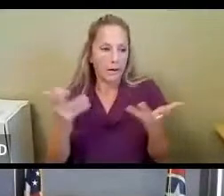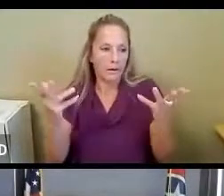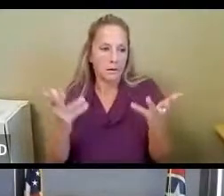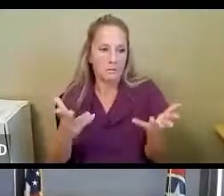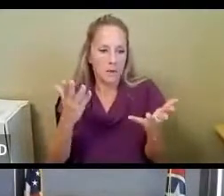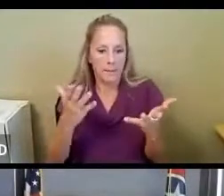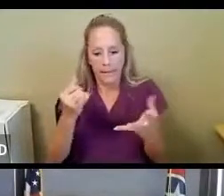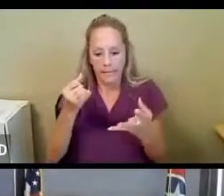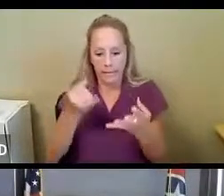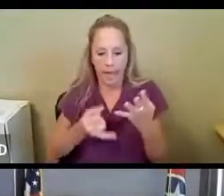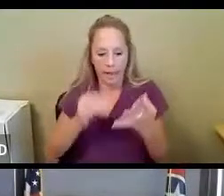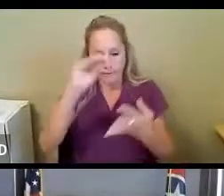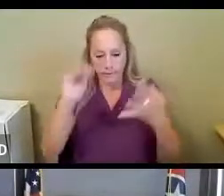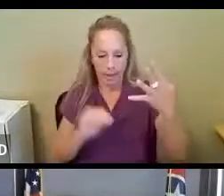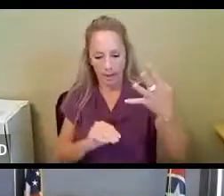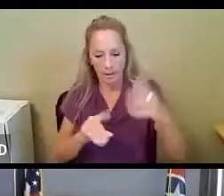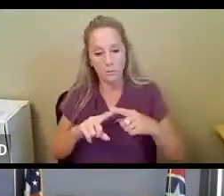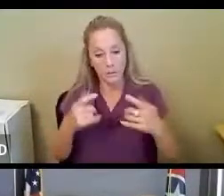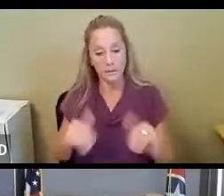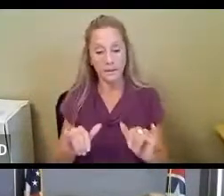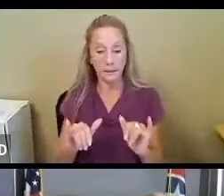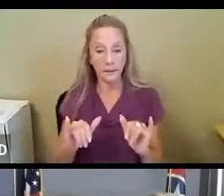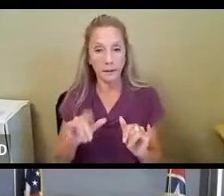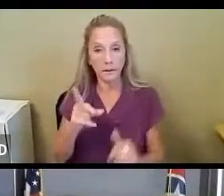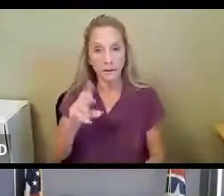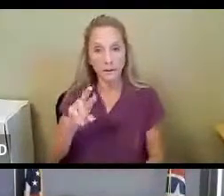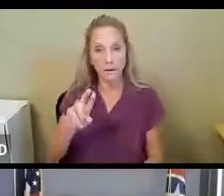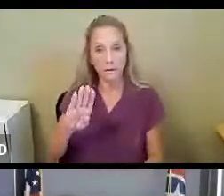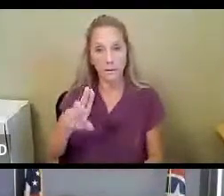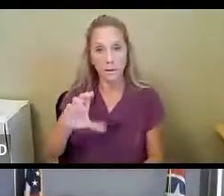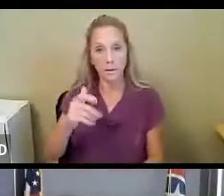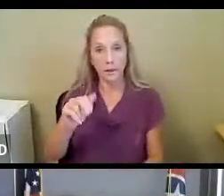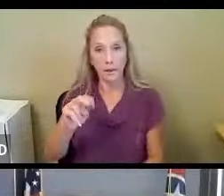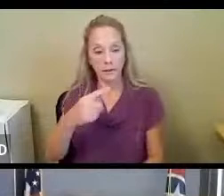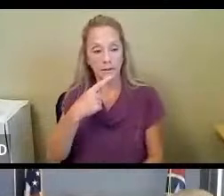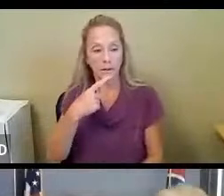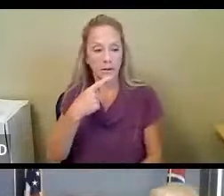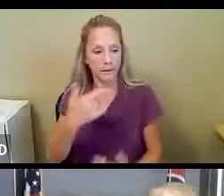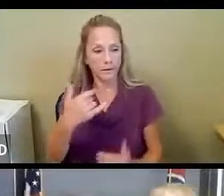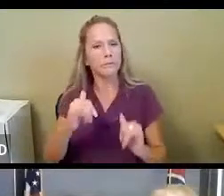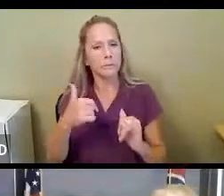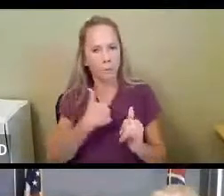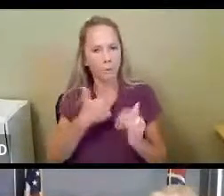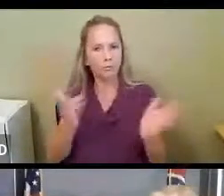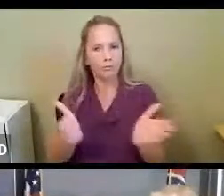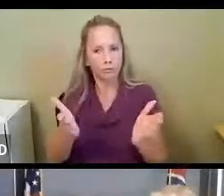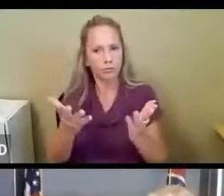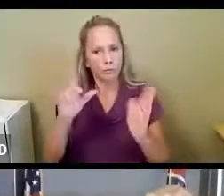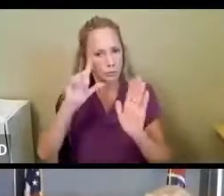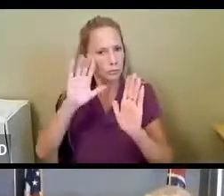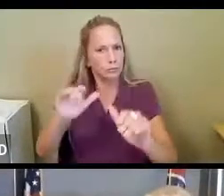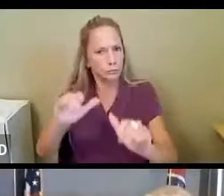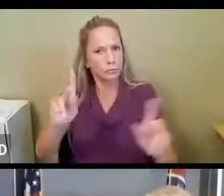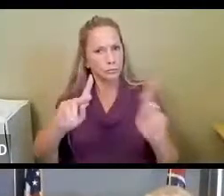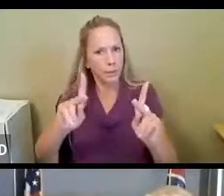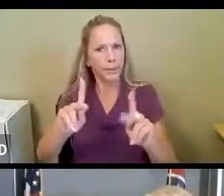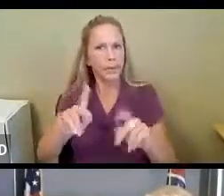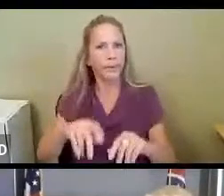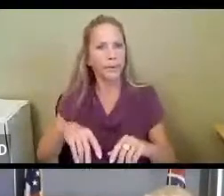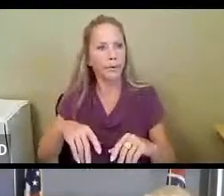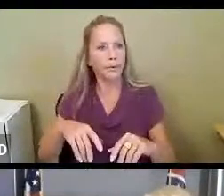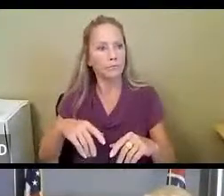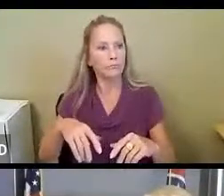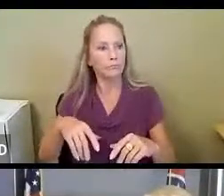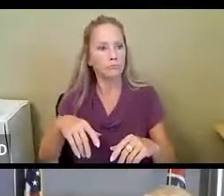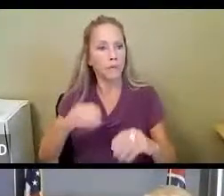But also to Dr. Buchanan's point, there still would be a lot of encouragement for people to wear those